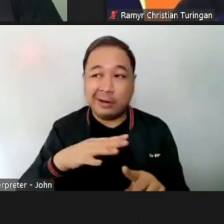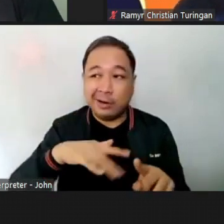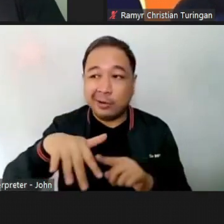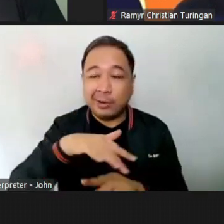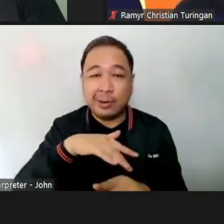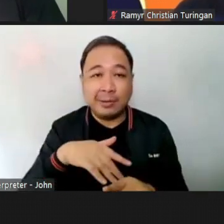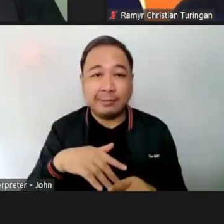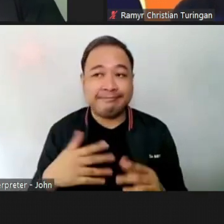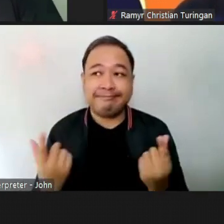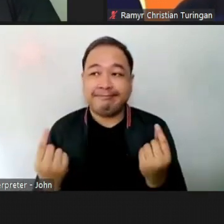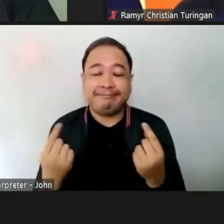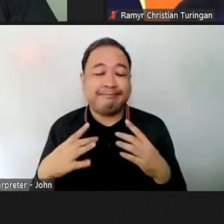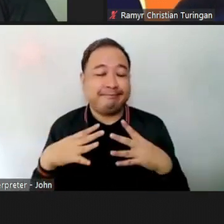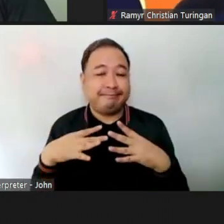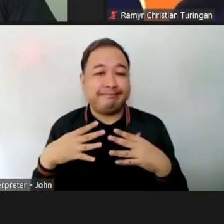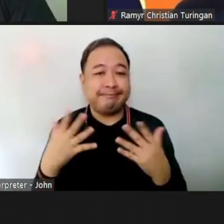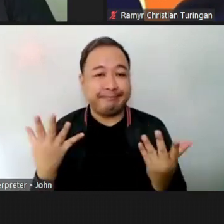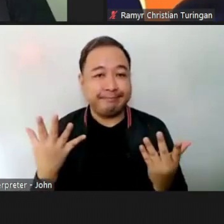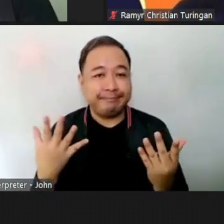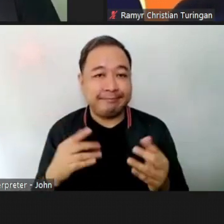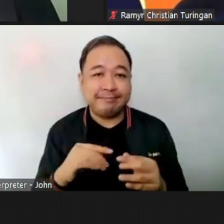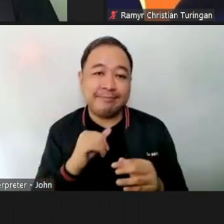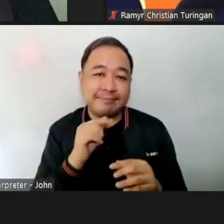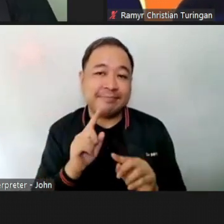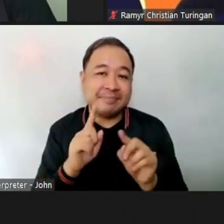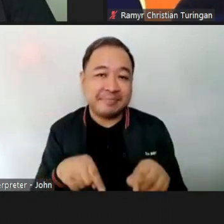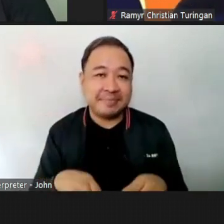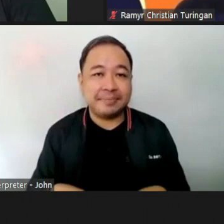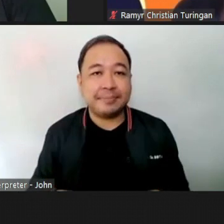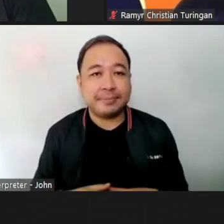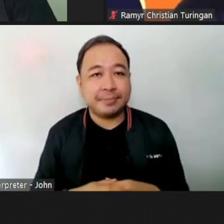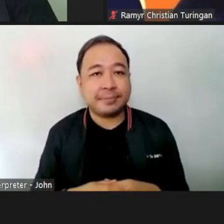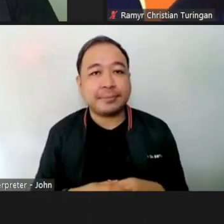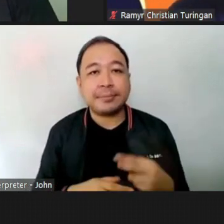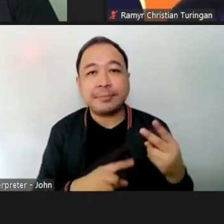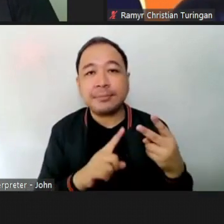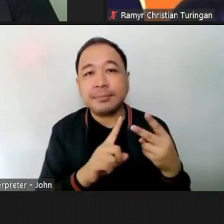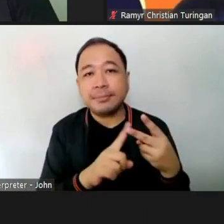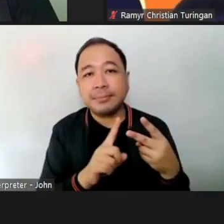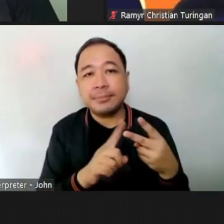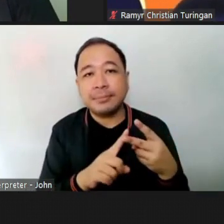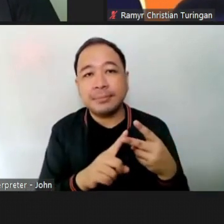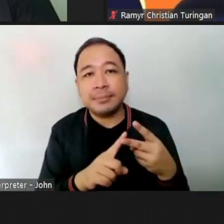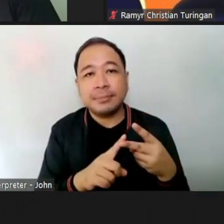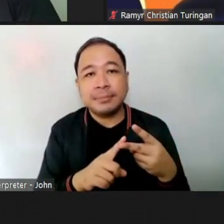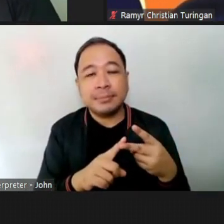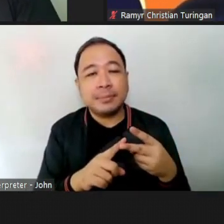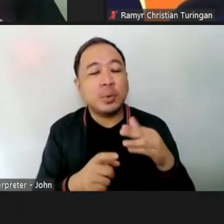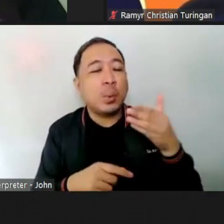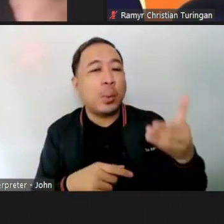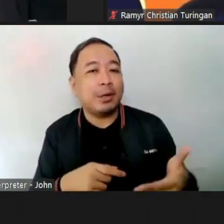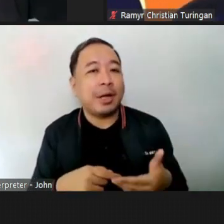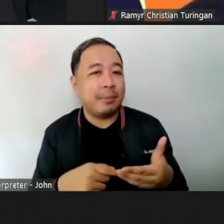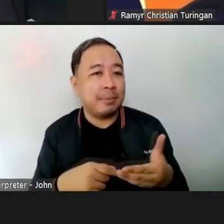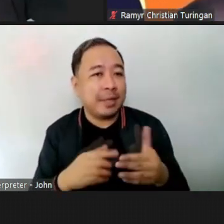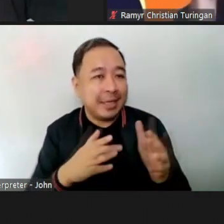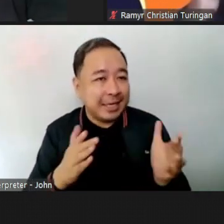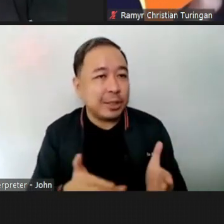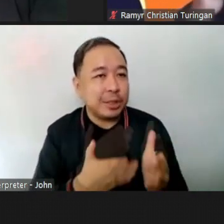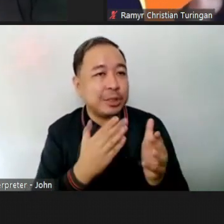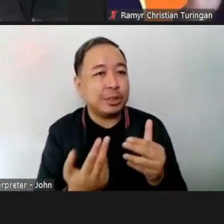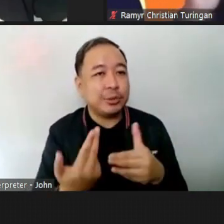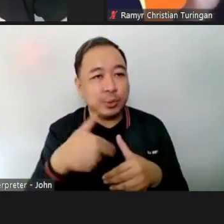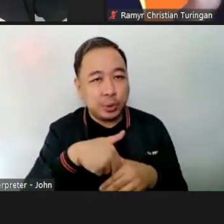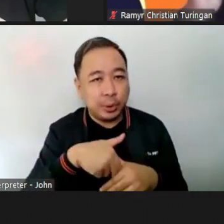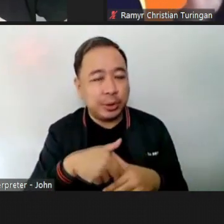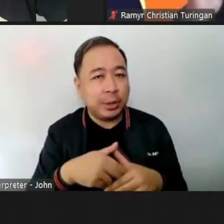wala silang gagawin, di ba? Wala silang pupuntahan, wala silang malalaman. Number 2 is to welcome them and encourage them to join, to